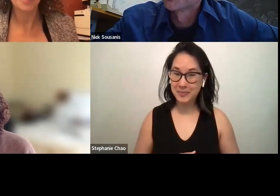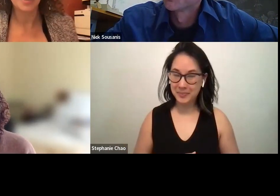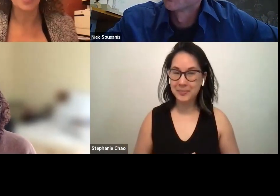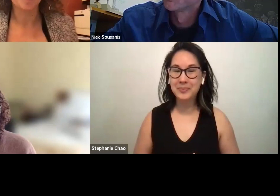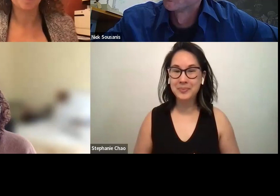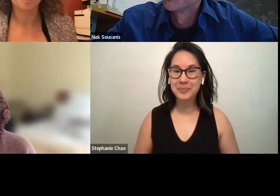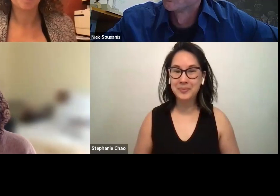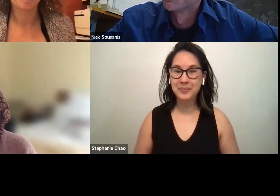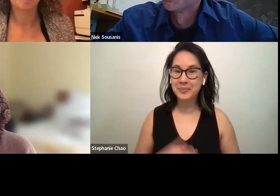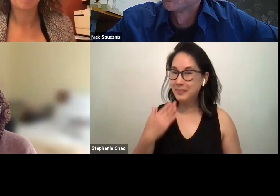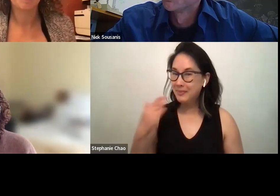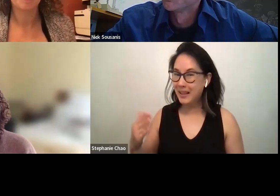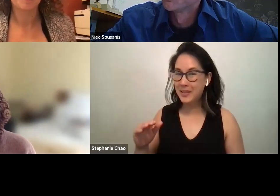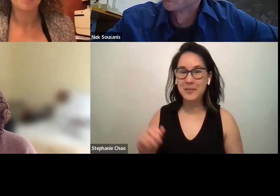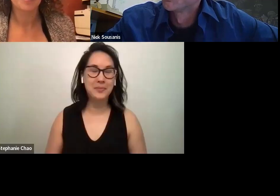Thank you.